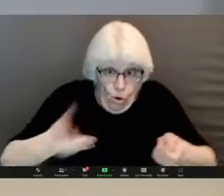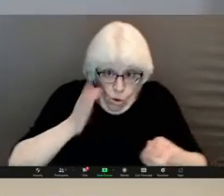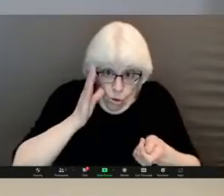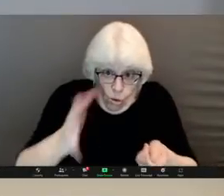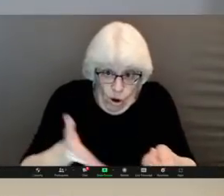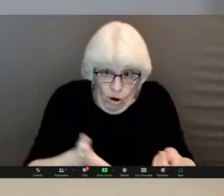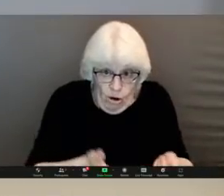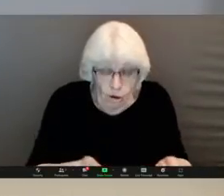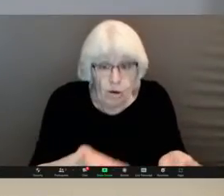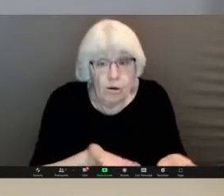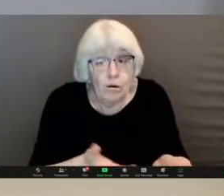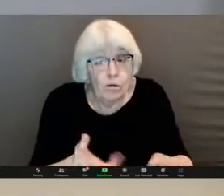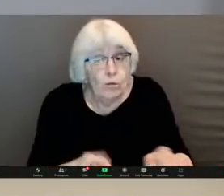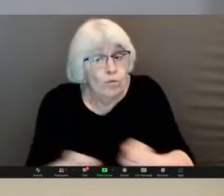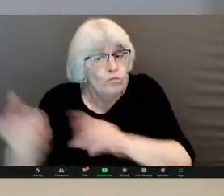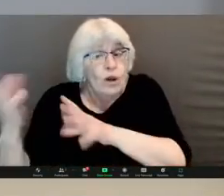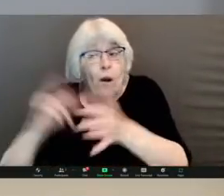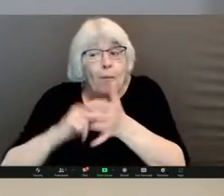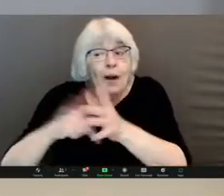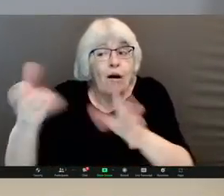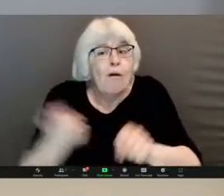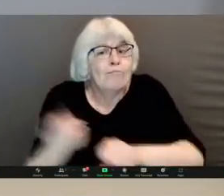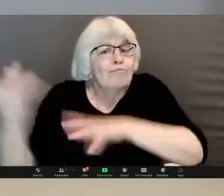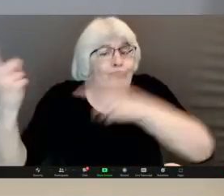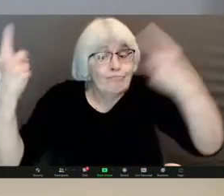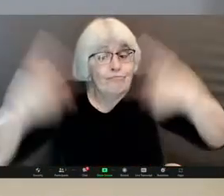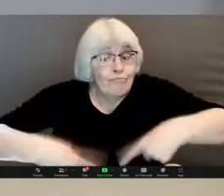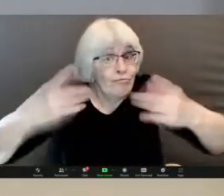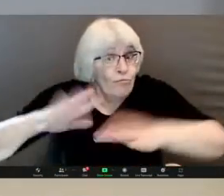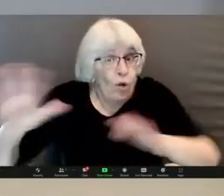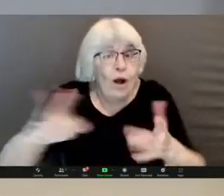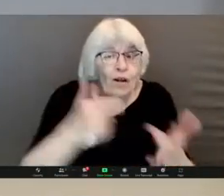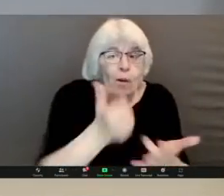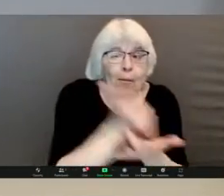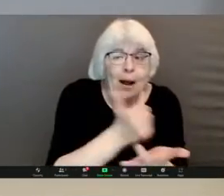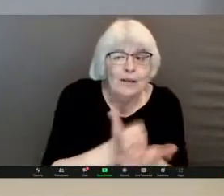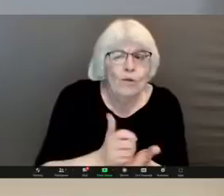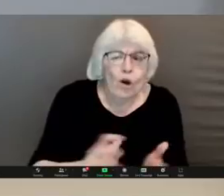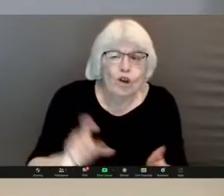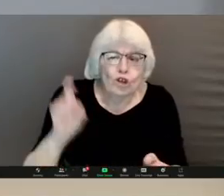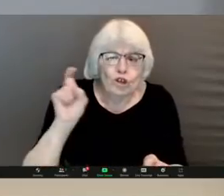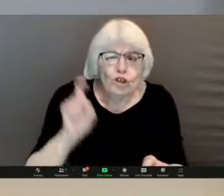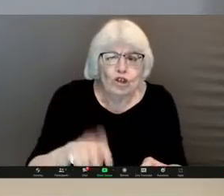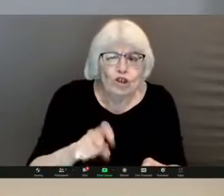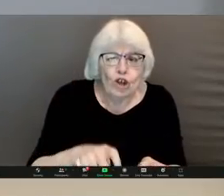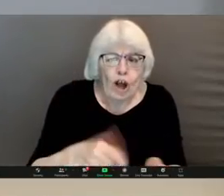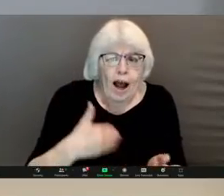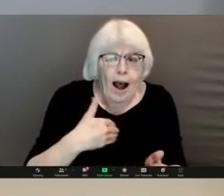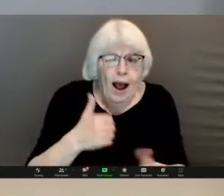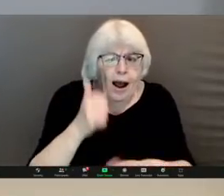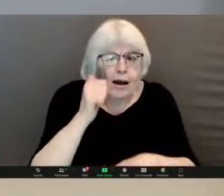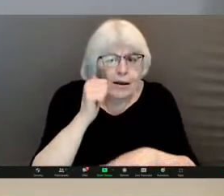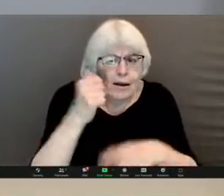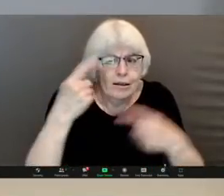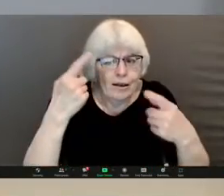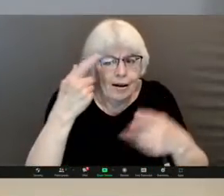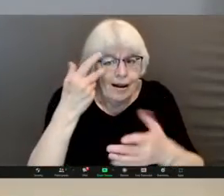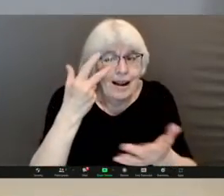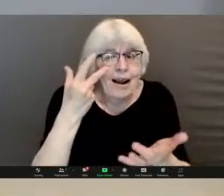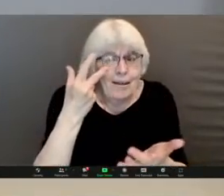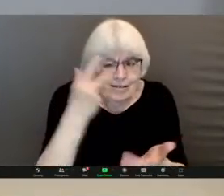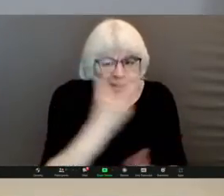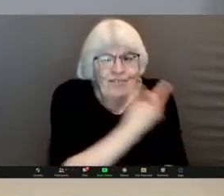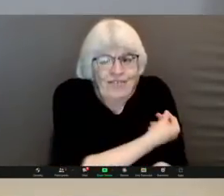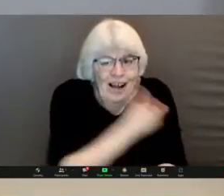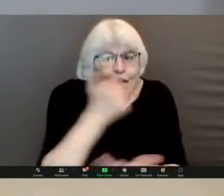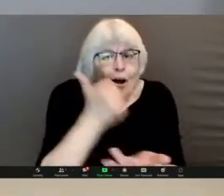place, especially for higher risk type of events or larger scale events, to help businesses and